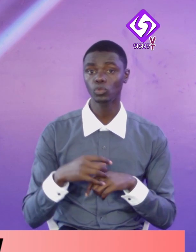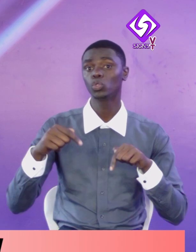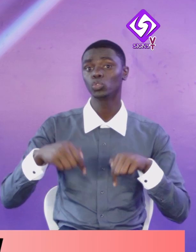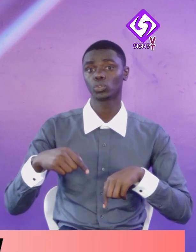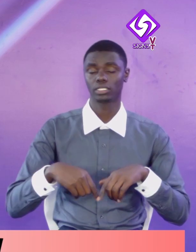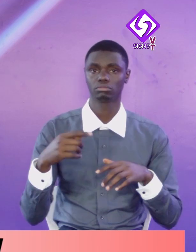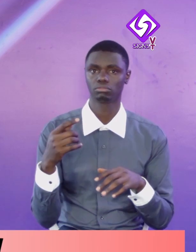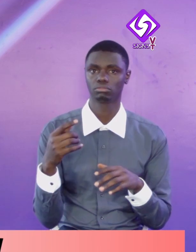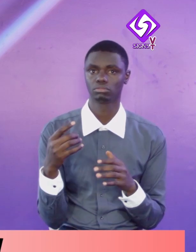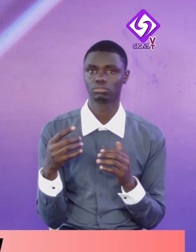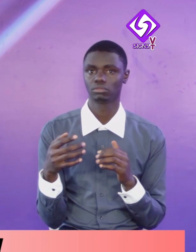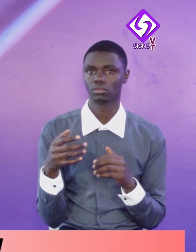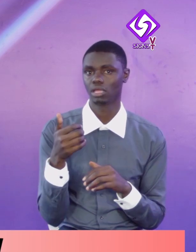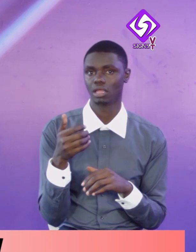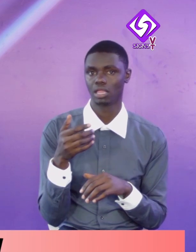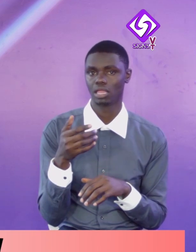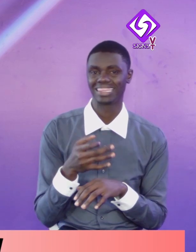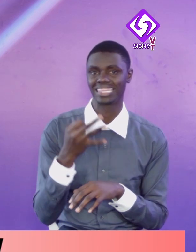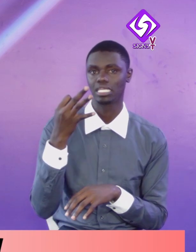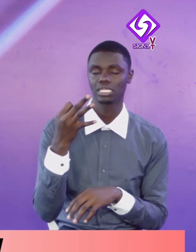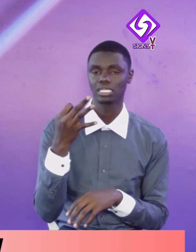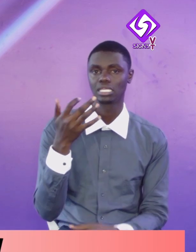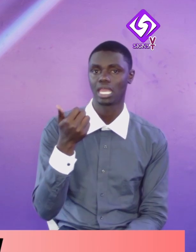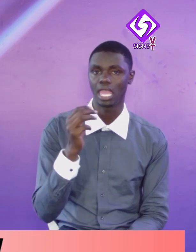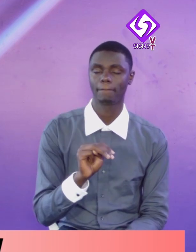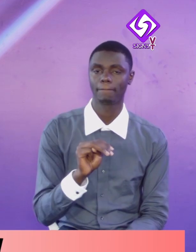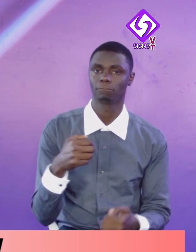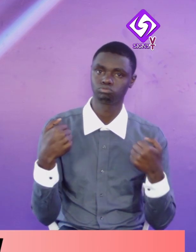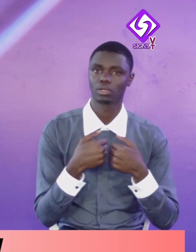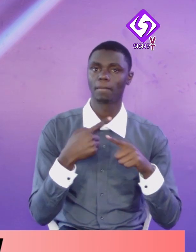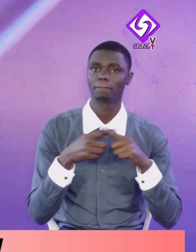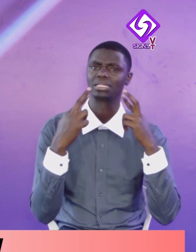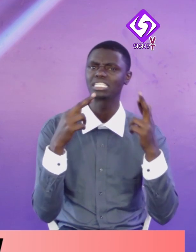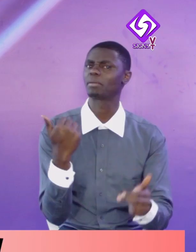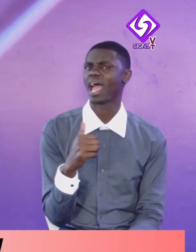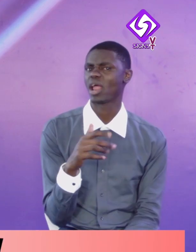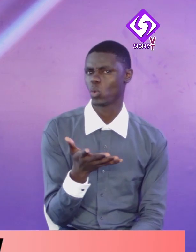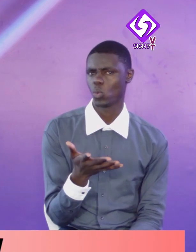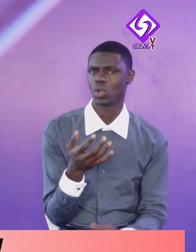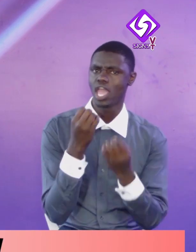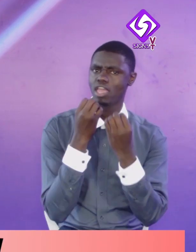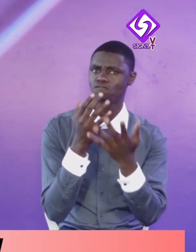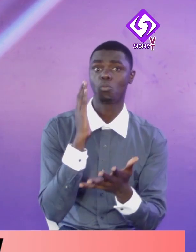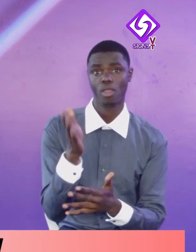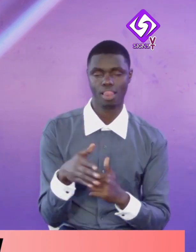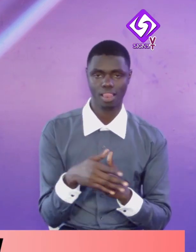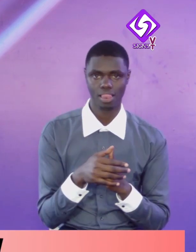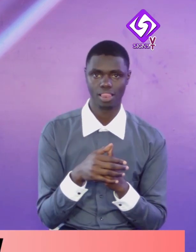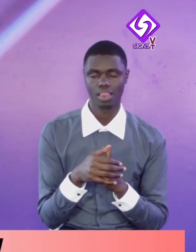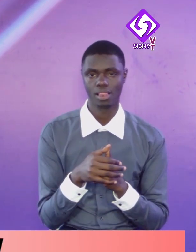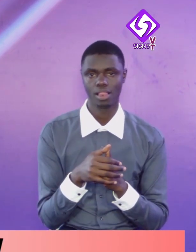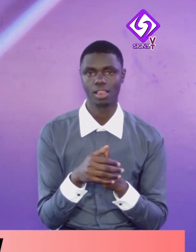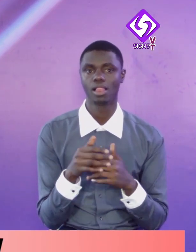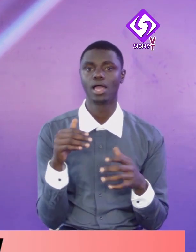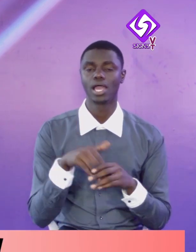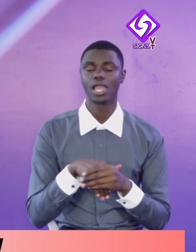3 there was a game, but the result will be coming in. Yeah. We'll update the viewers in